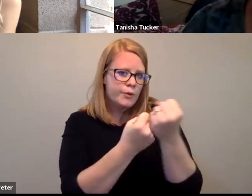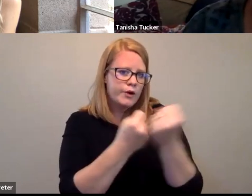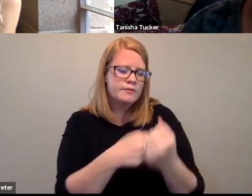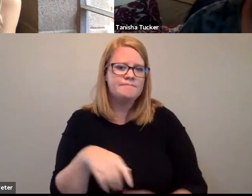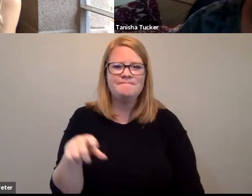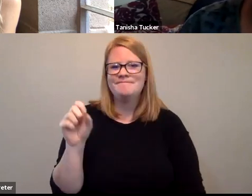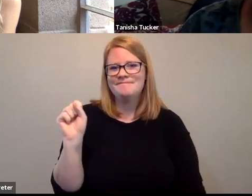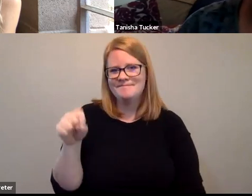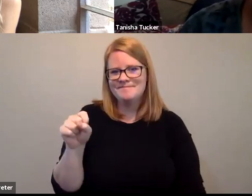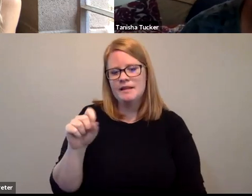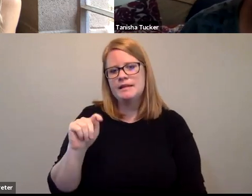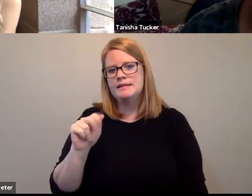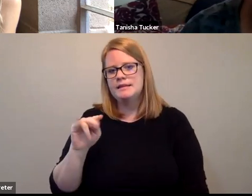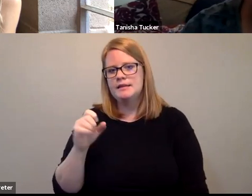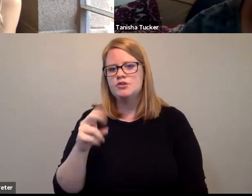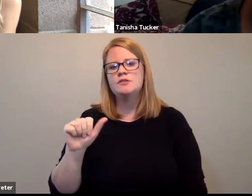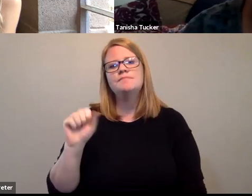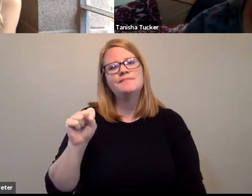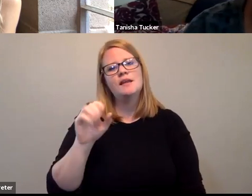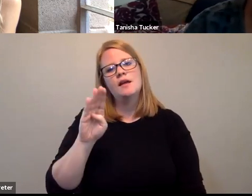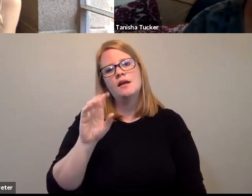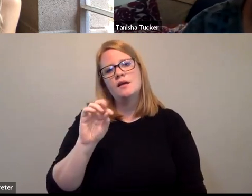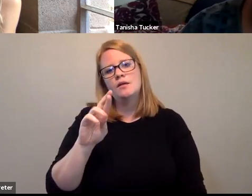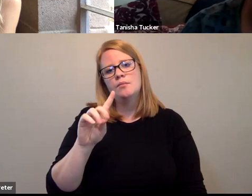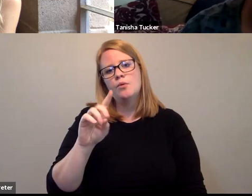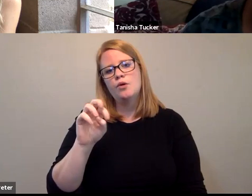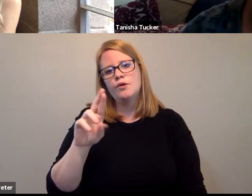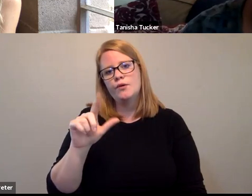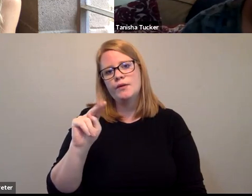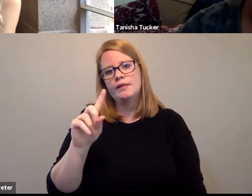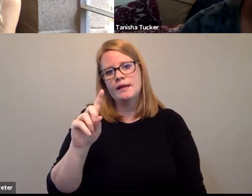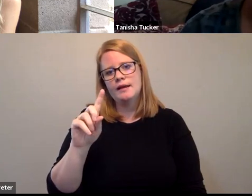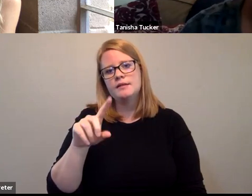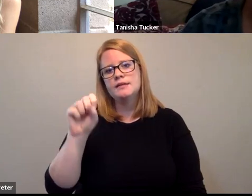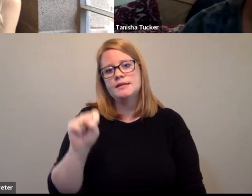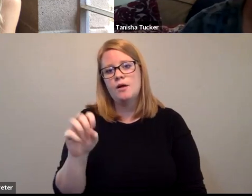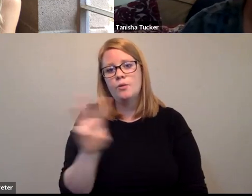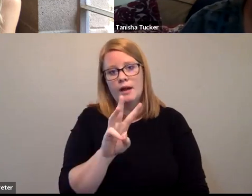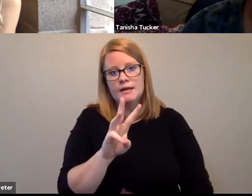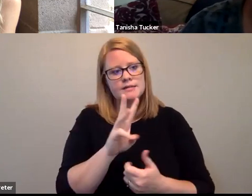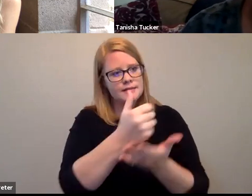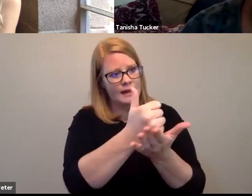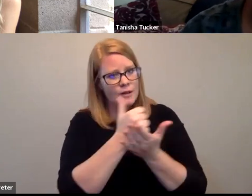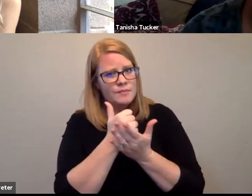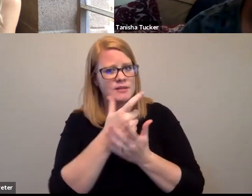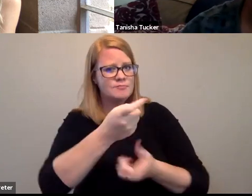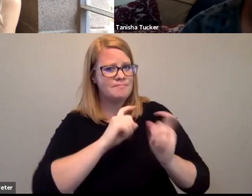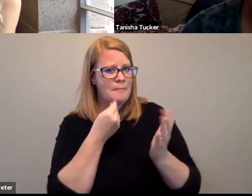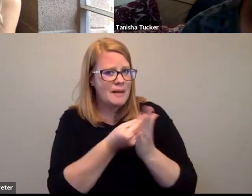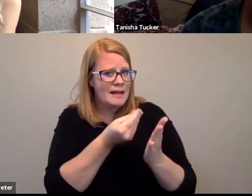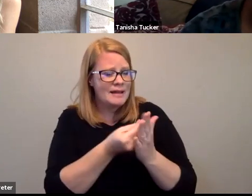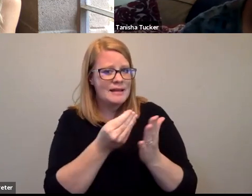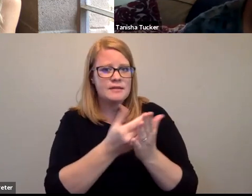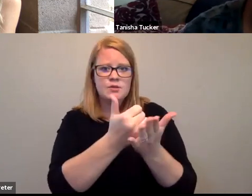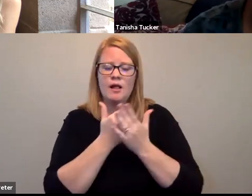good amounts of money to keep us going, and that helps buy supplies, and helps us just even with our time, which,